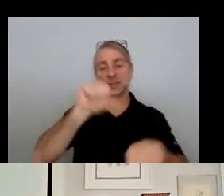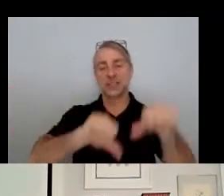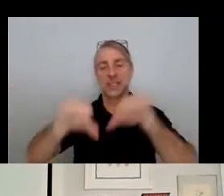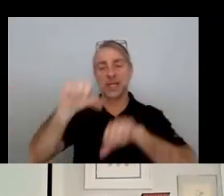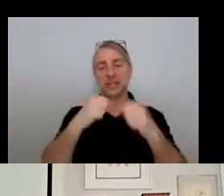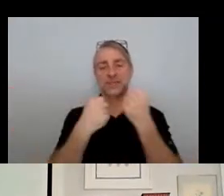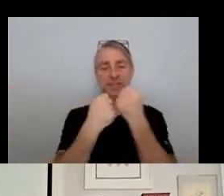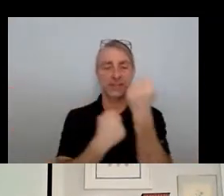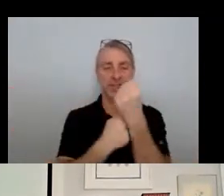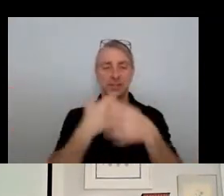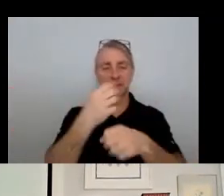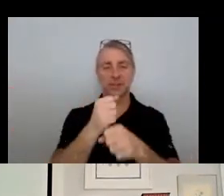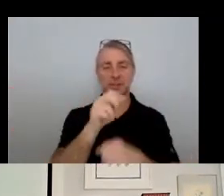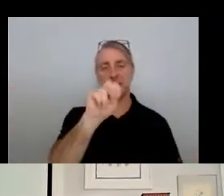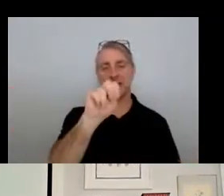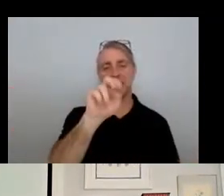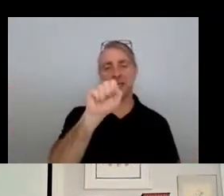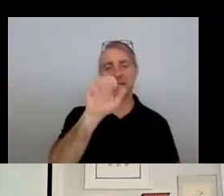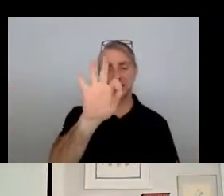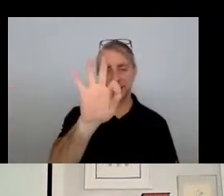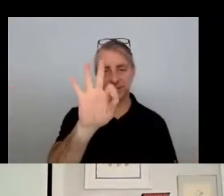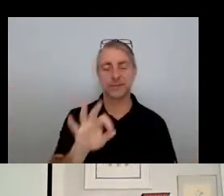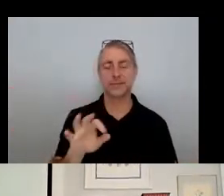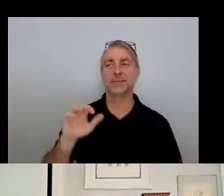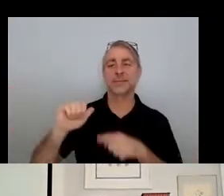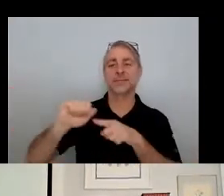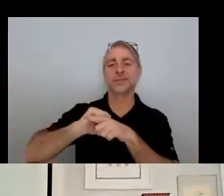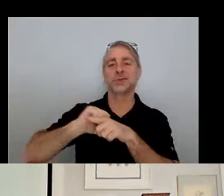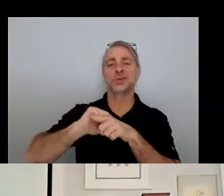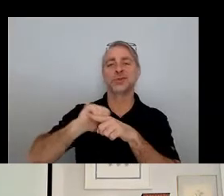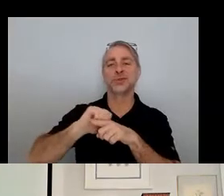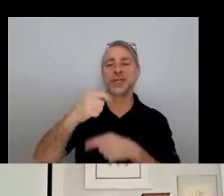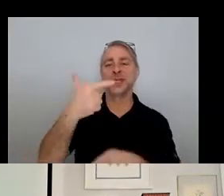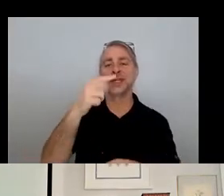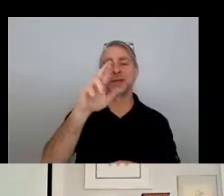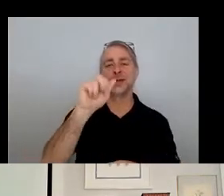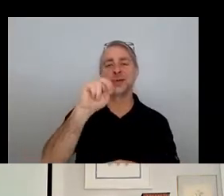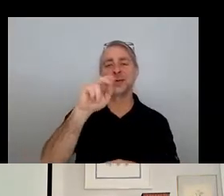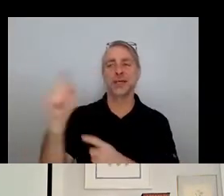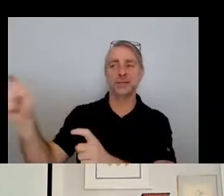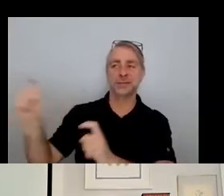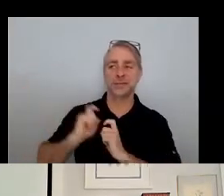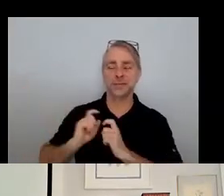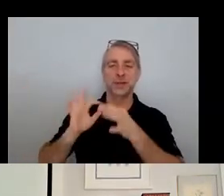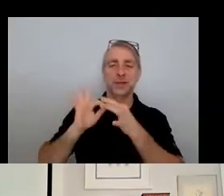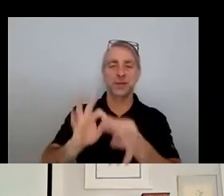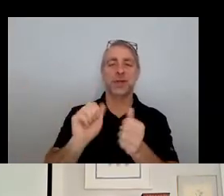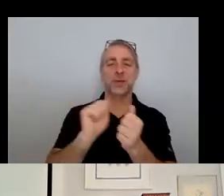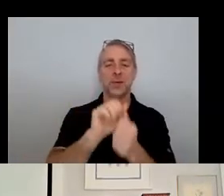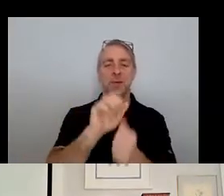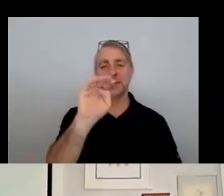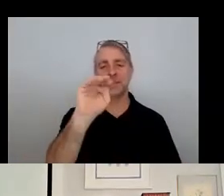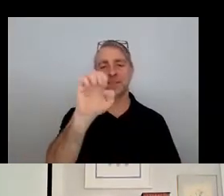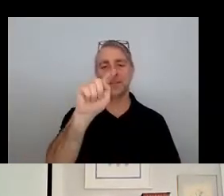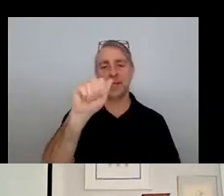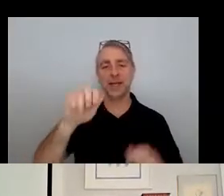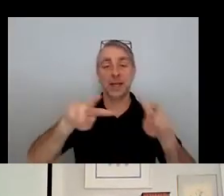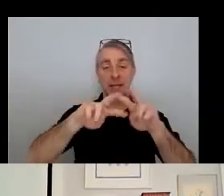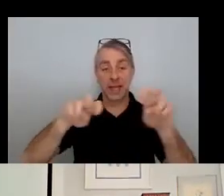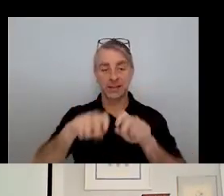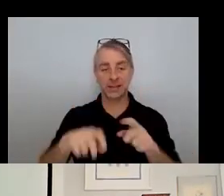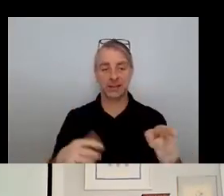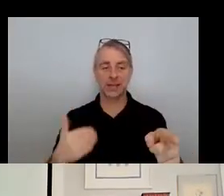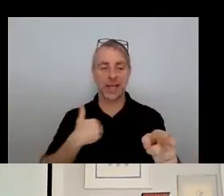Meta-Analysis Research Institute, which is a training grant on meta-analysis. And here is the grant number. Also like to thank